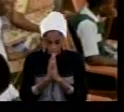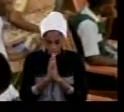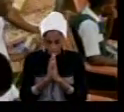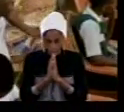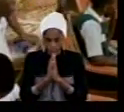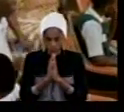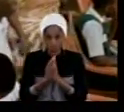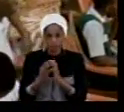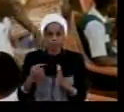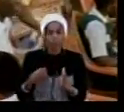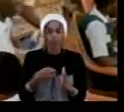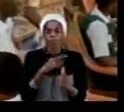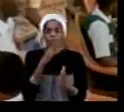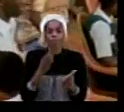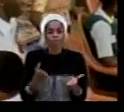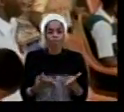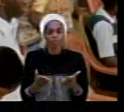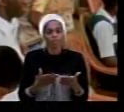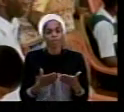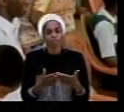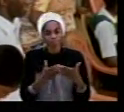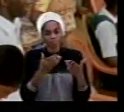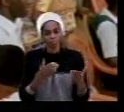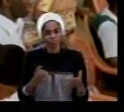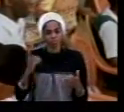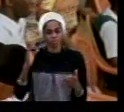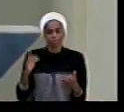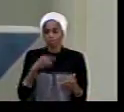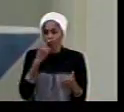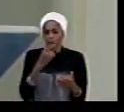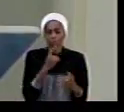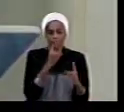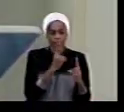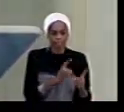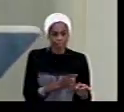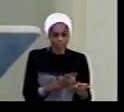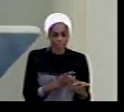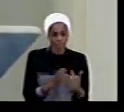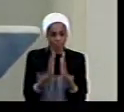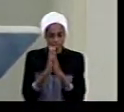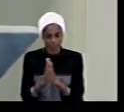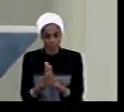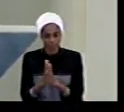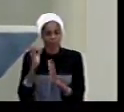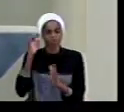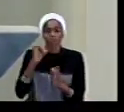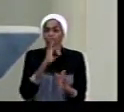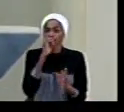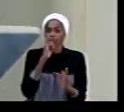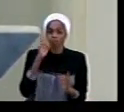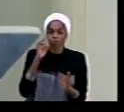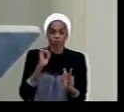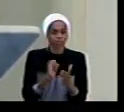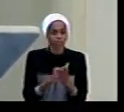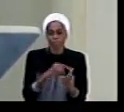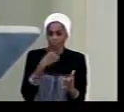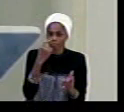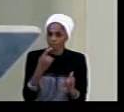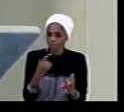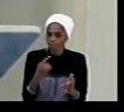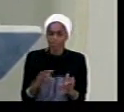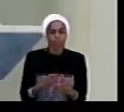We are here before God who answers prayer. He is the one that said, call unto